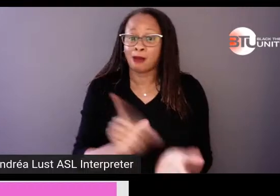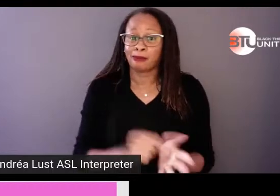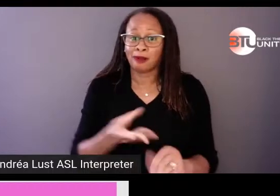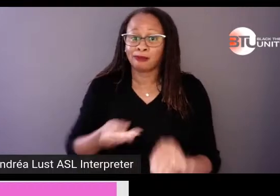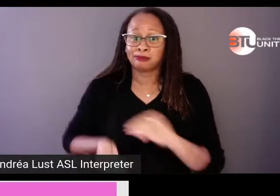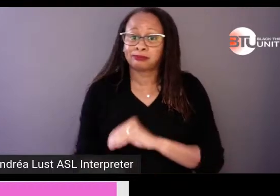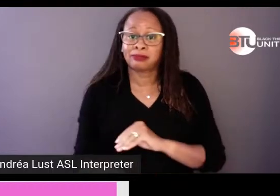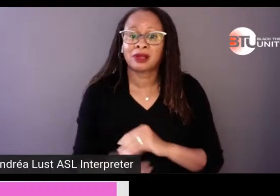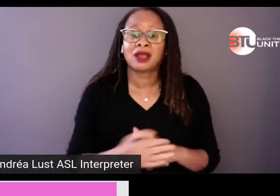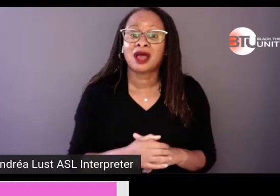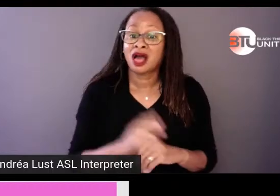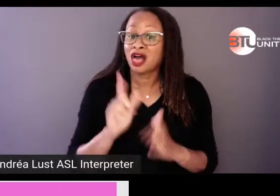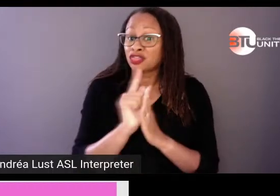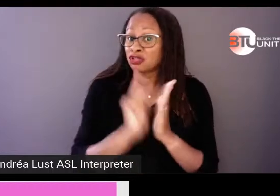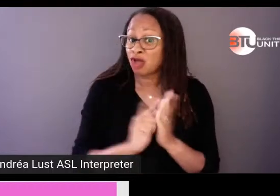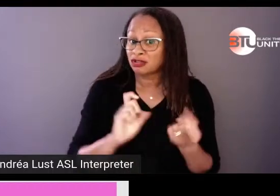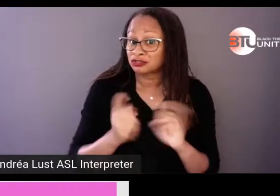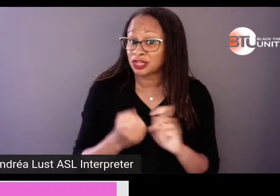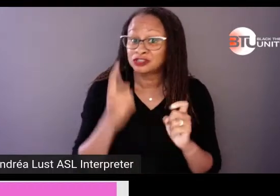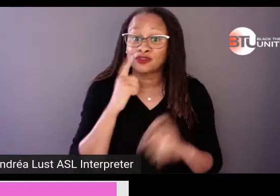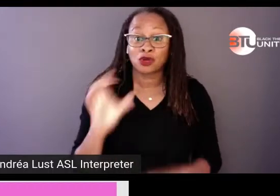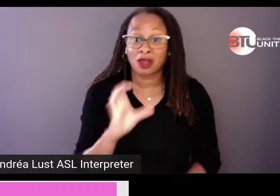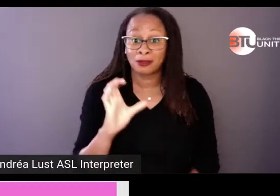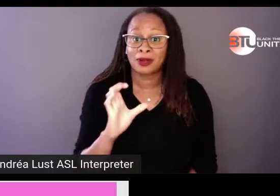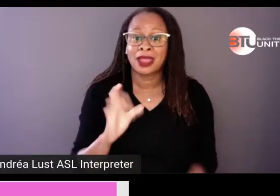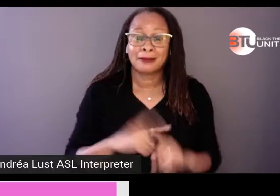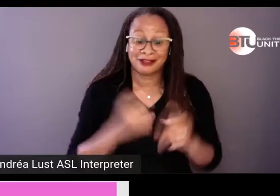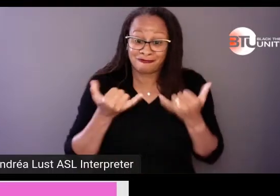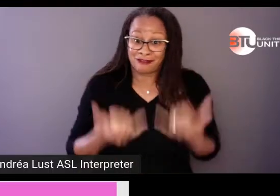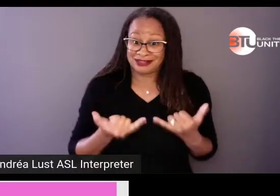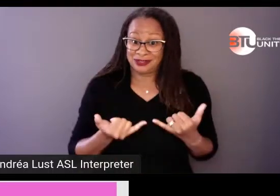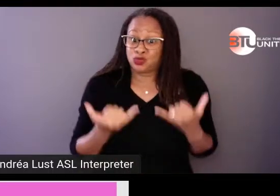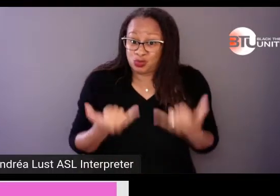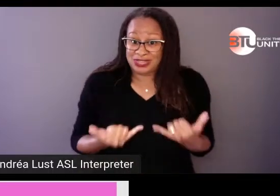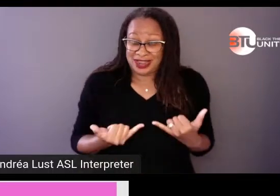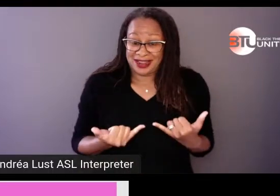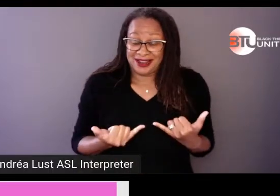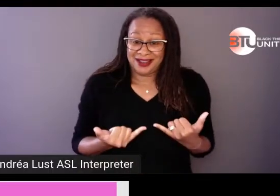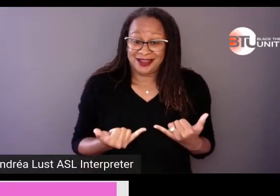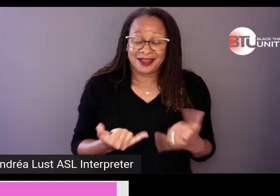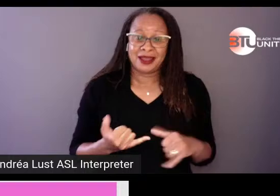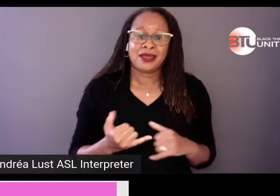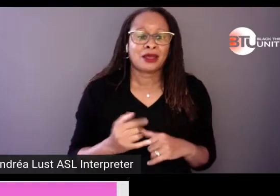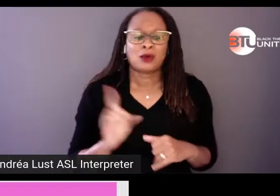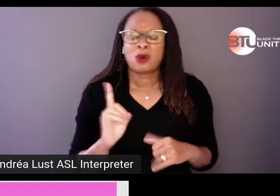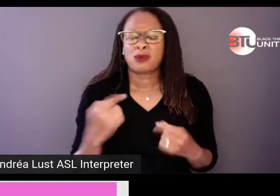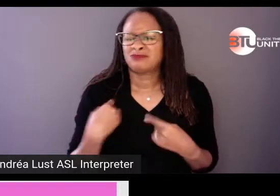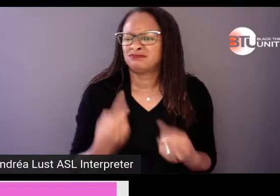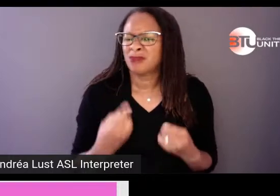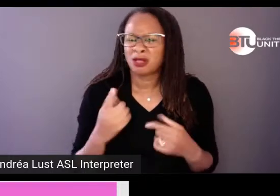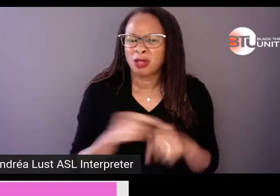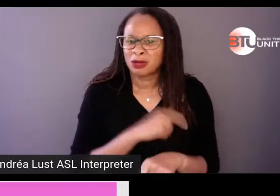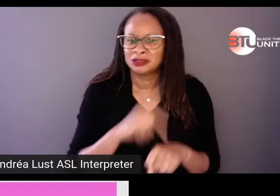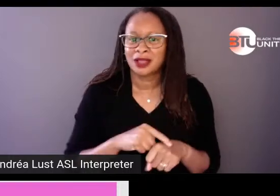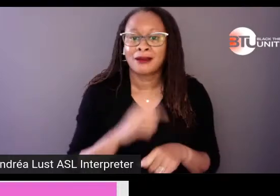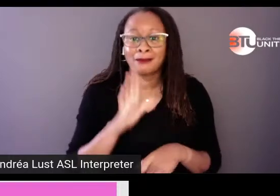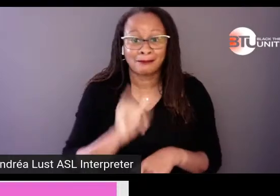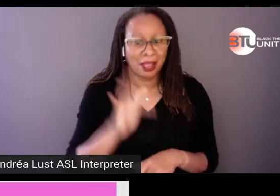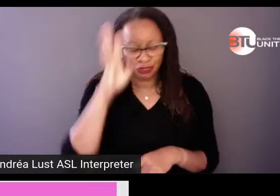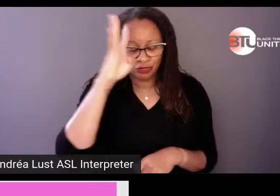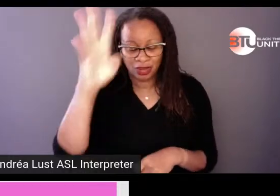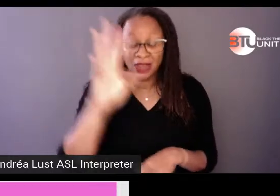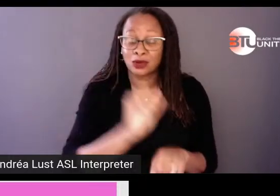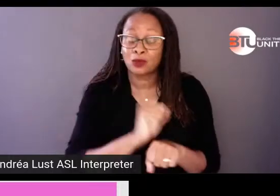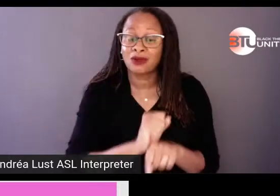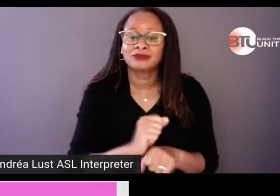Copyright law has changed, but right now in the universe where we are today and where we've been for many years, just by creating a work, you own the